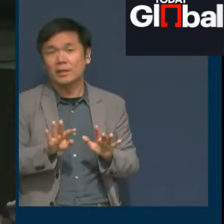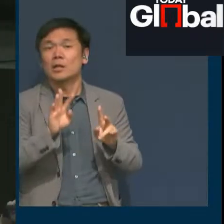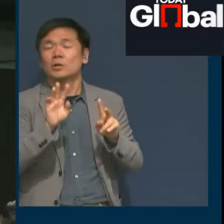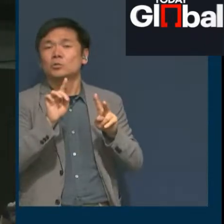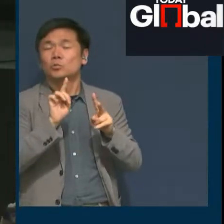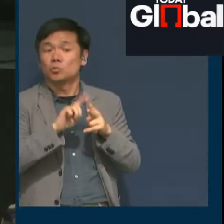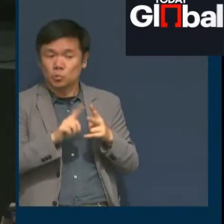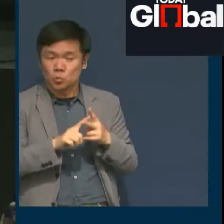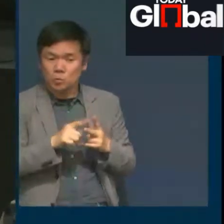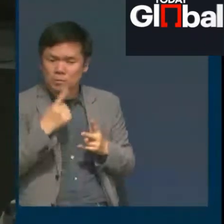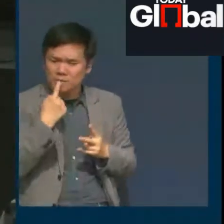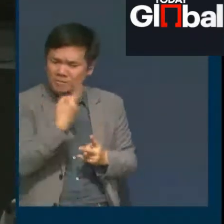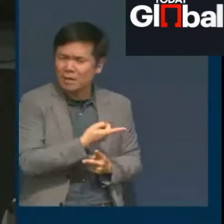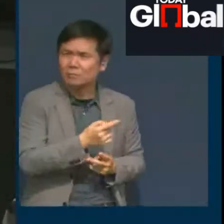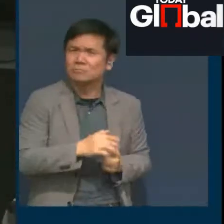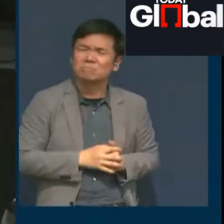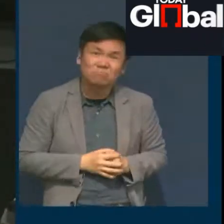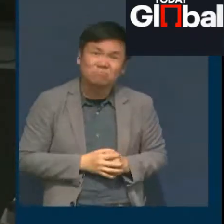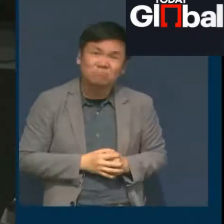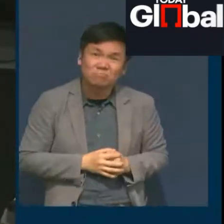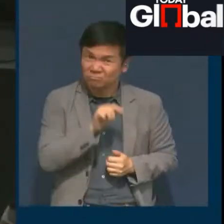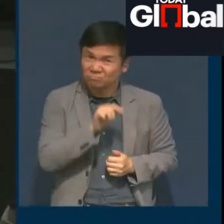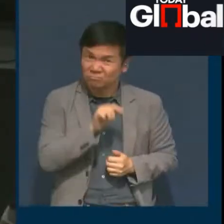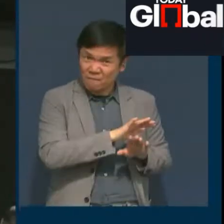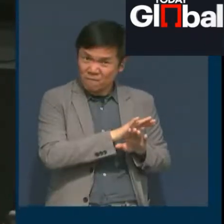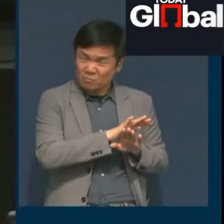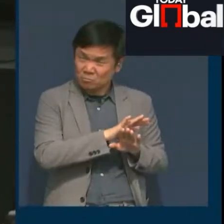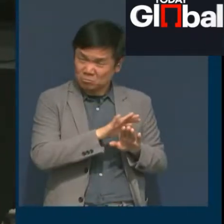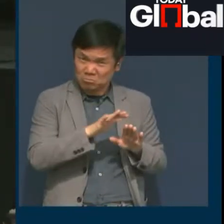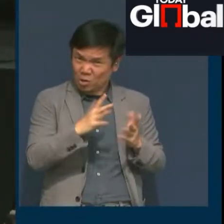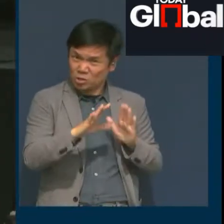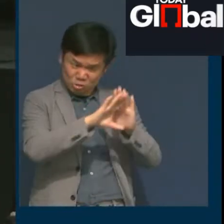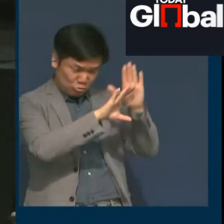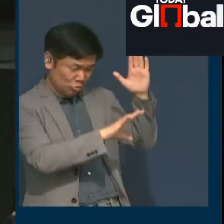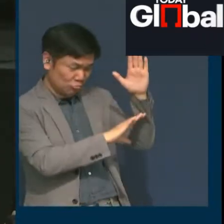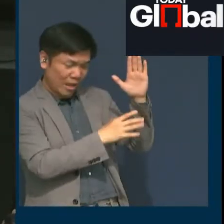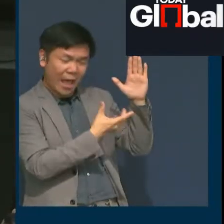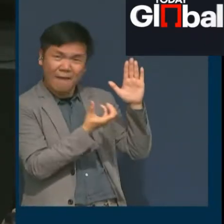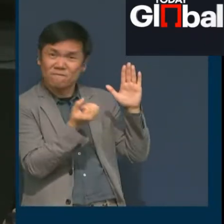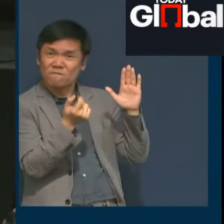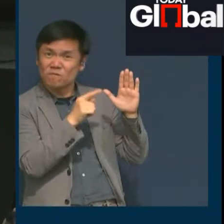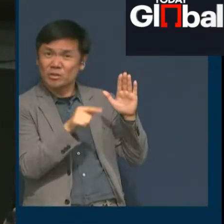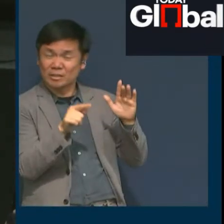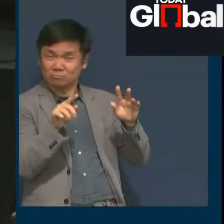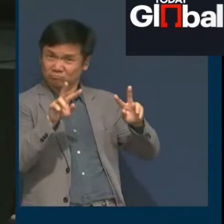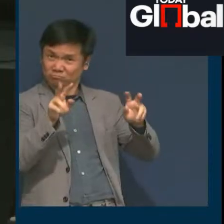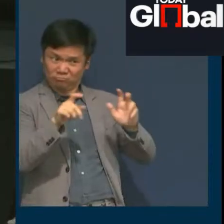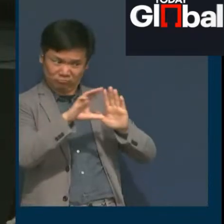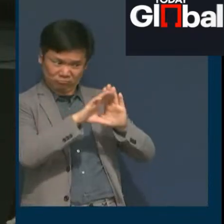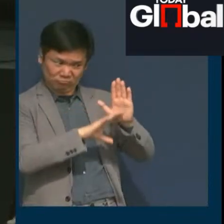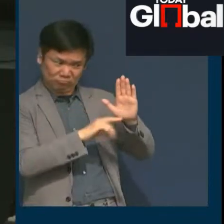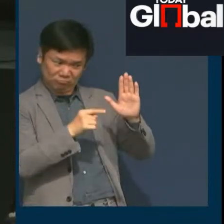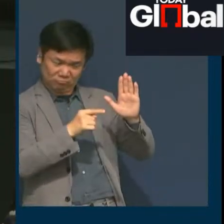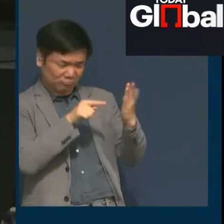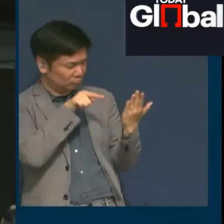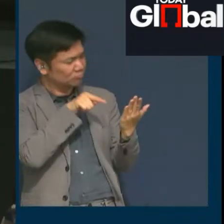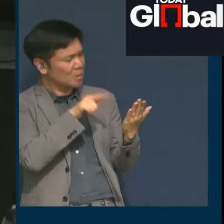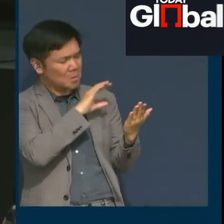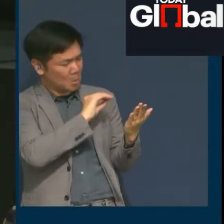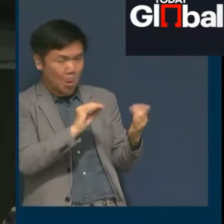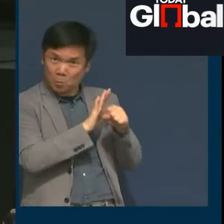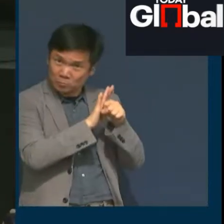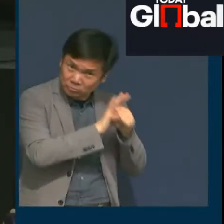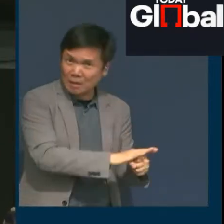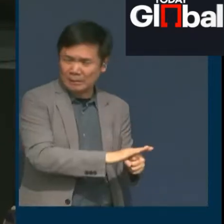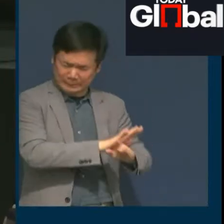society say that the Constitution has established the framework for non-discrimination, something that covers persons with disabilities. In line